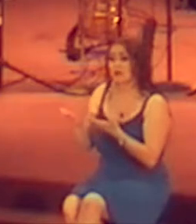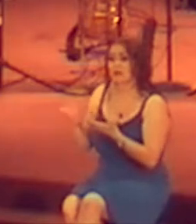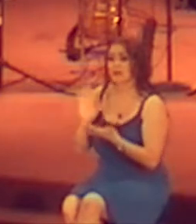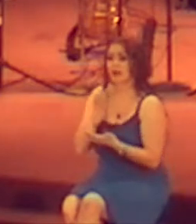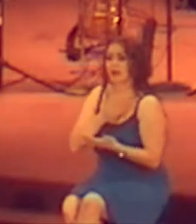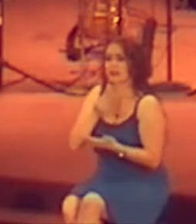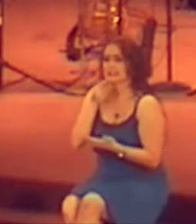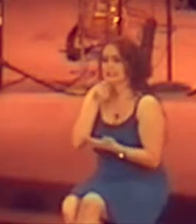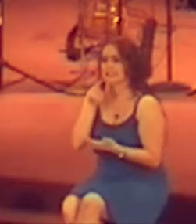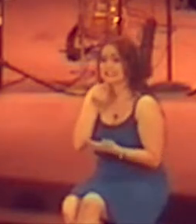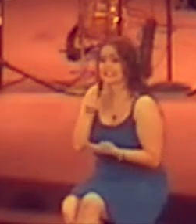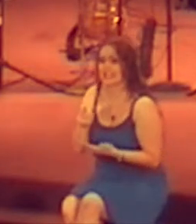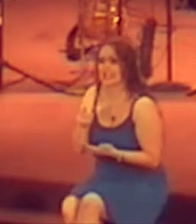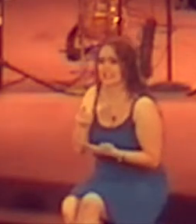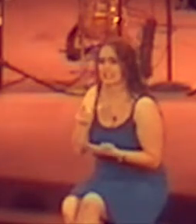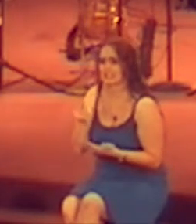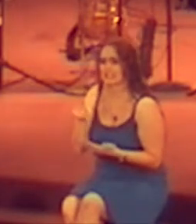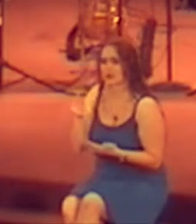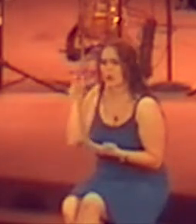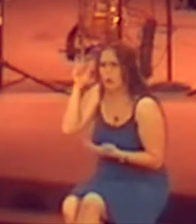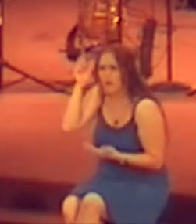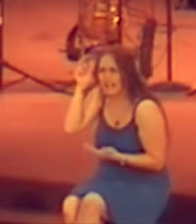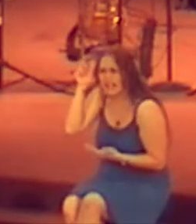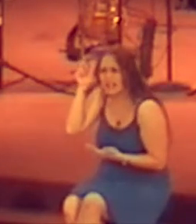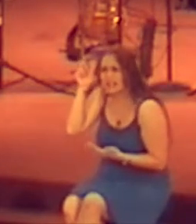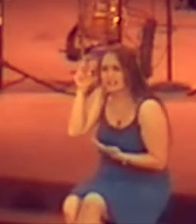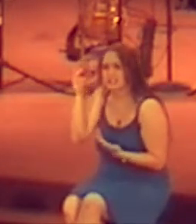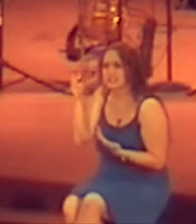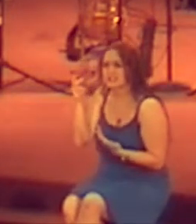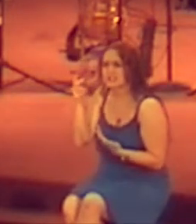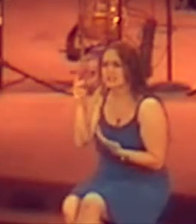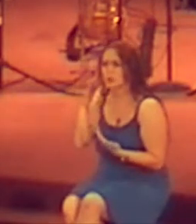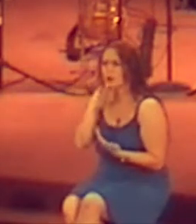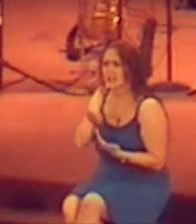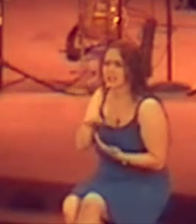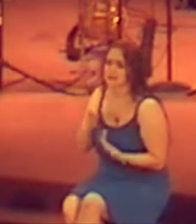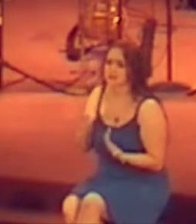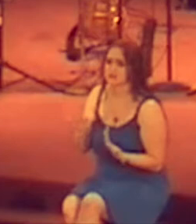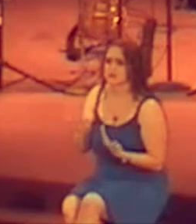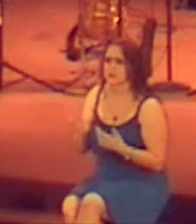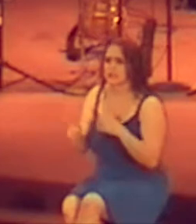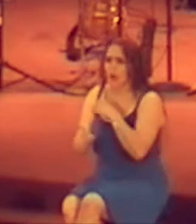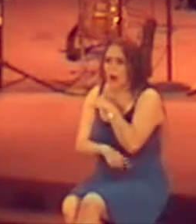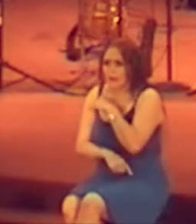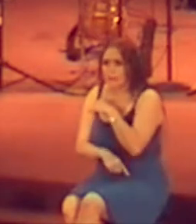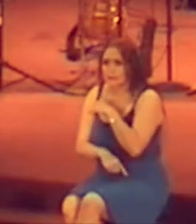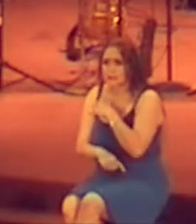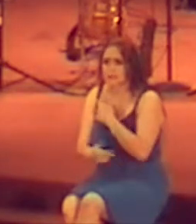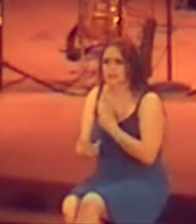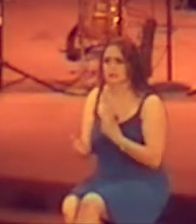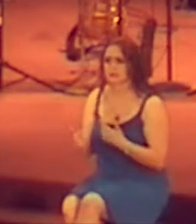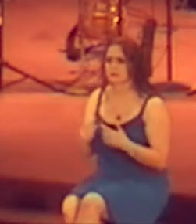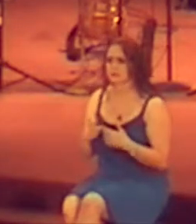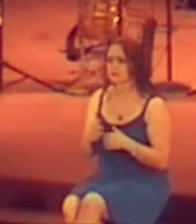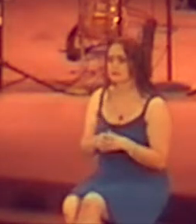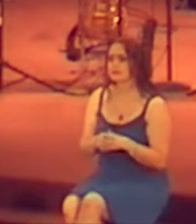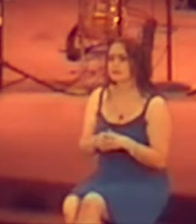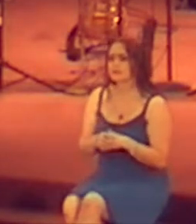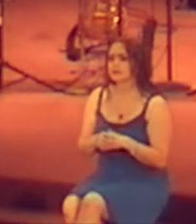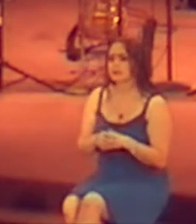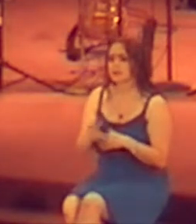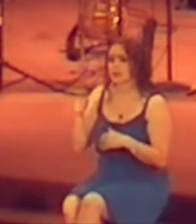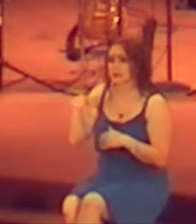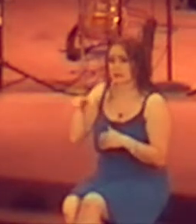wicked. It's just awful and wicked. It's complete garbage. Has anyone been on the other end of something